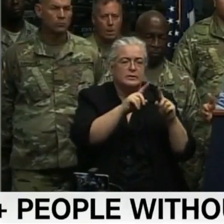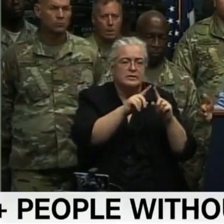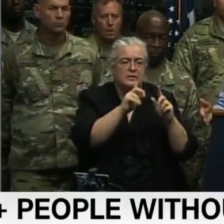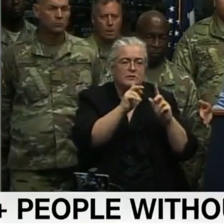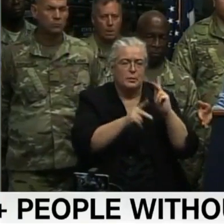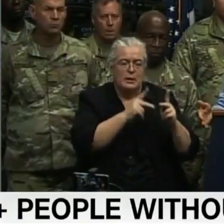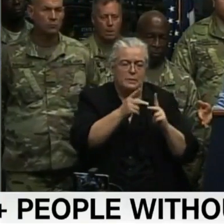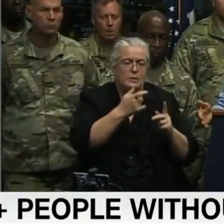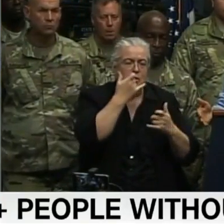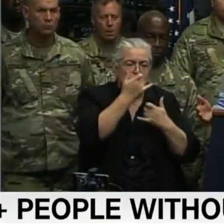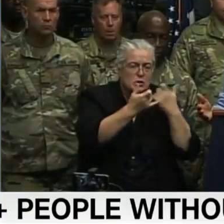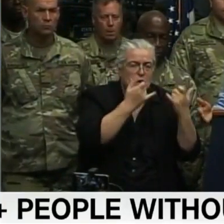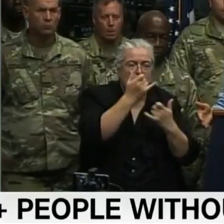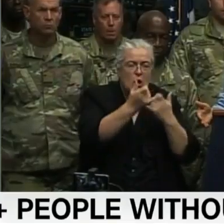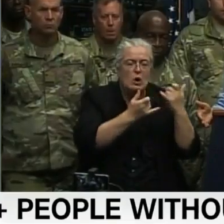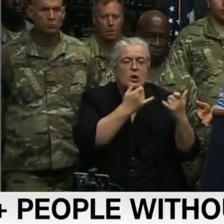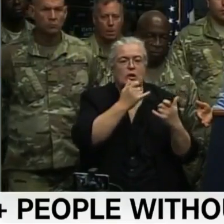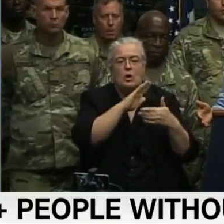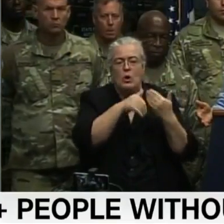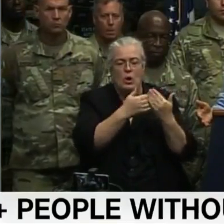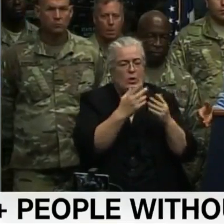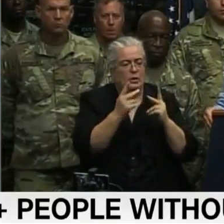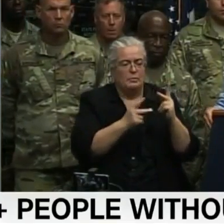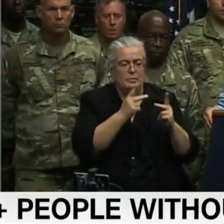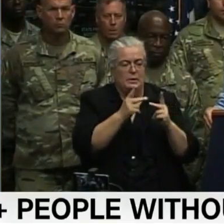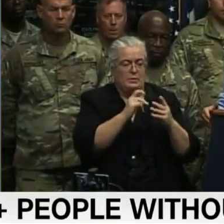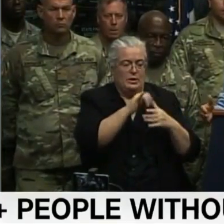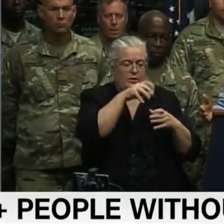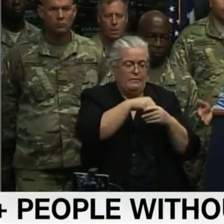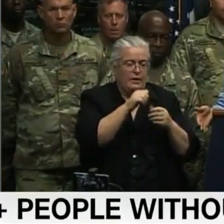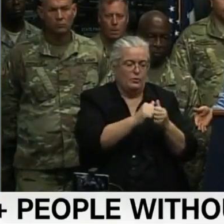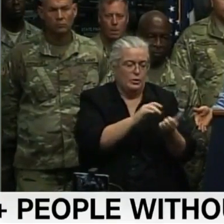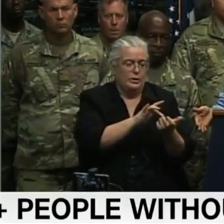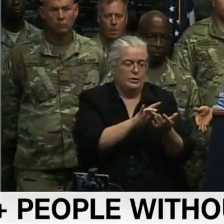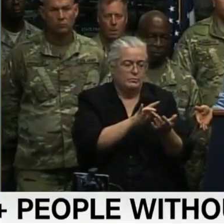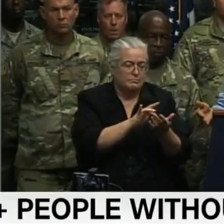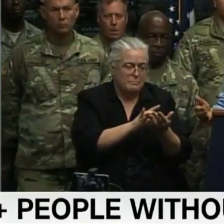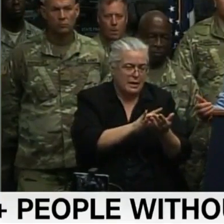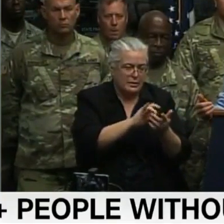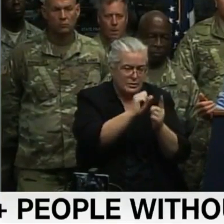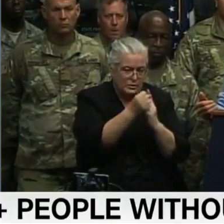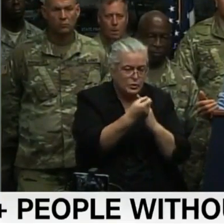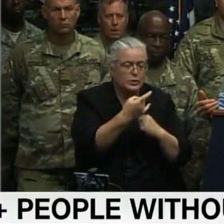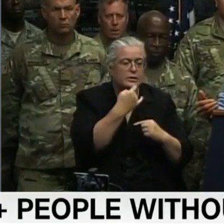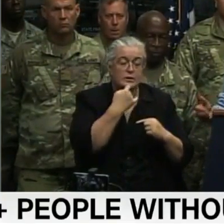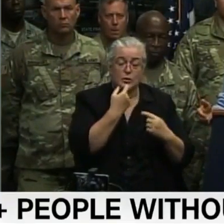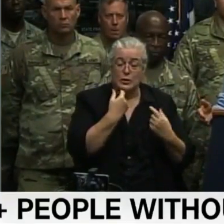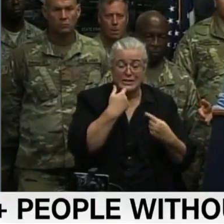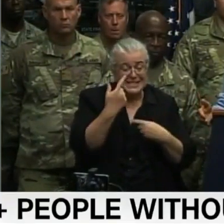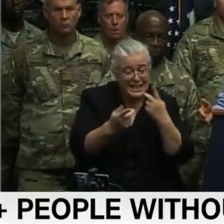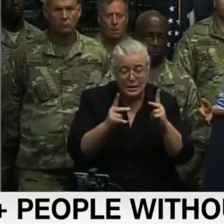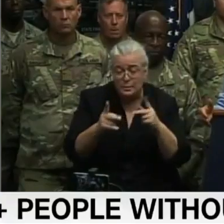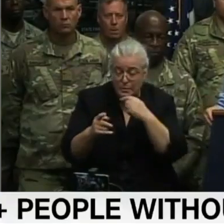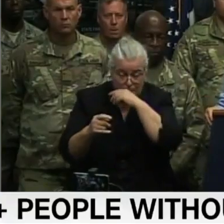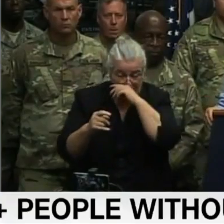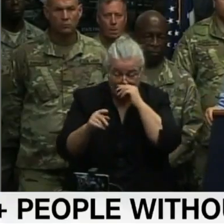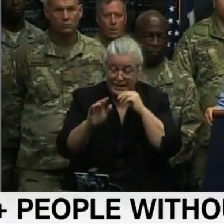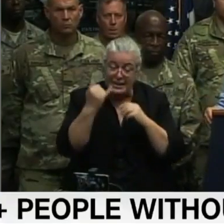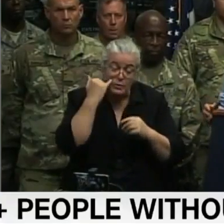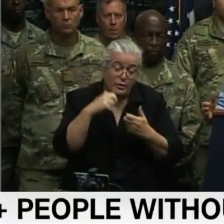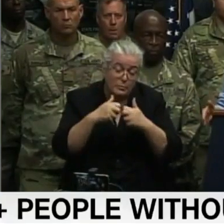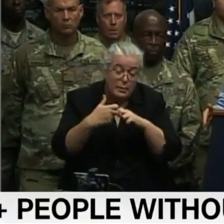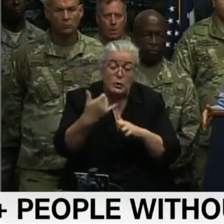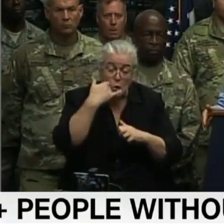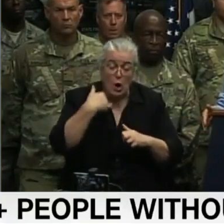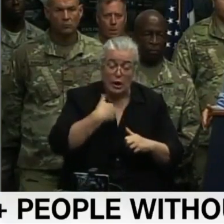calling. We're talking to everybody, and we're making ourselves accessible, and we're telling them how to get a hold of us. And so